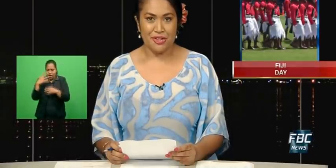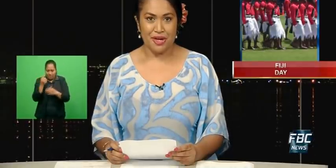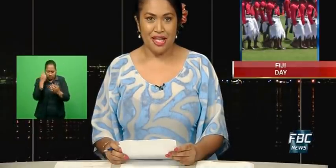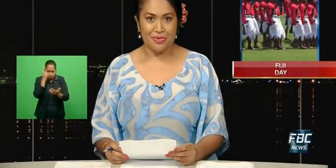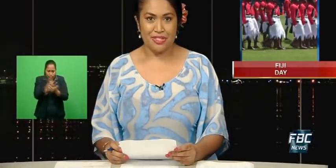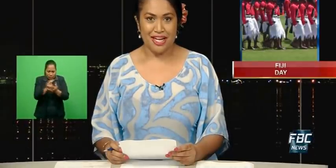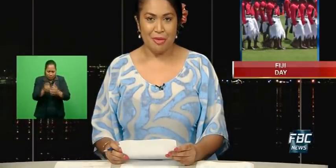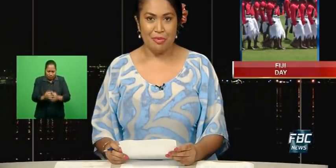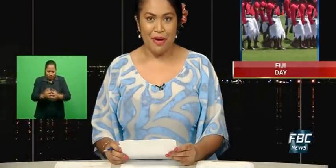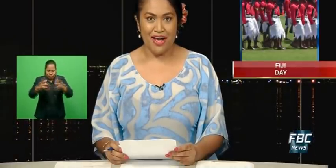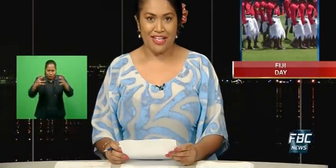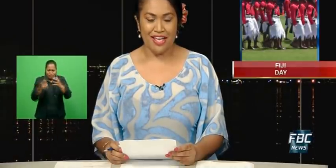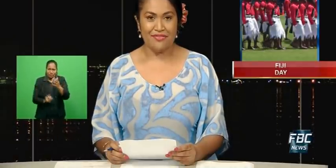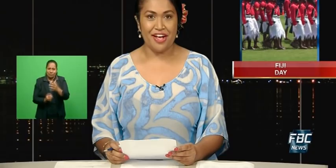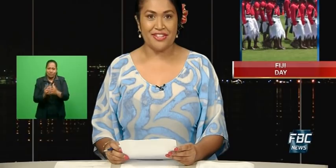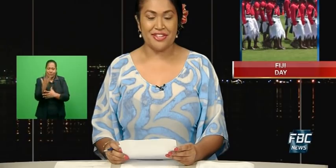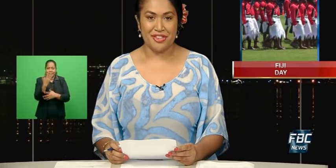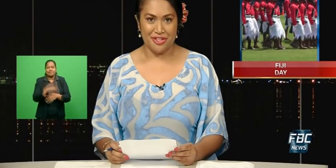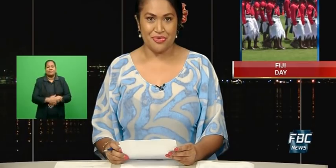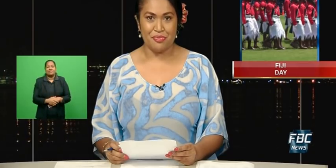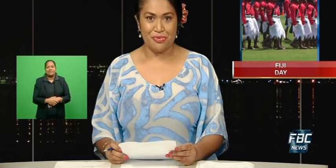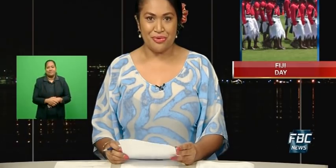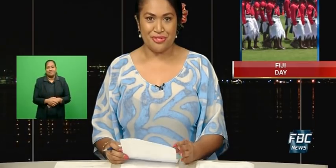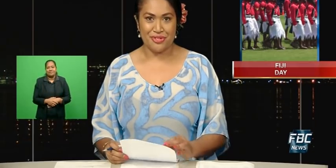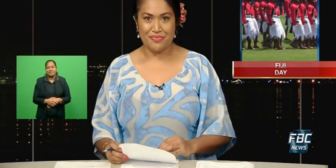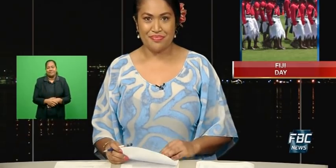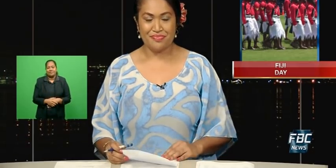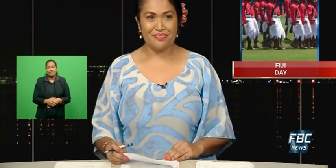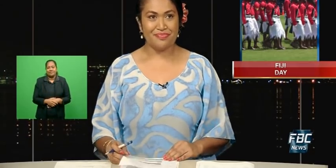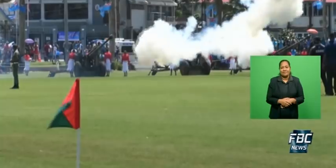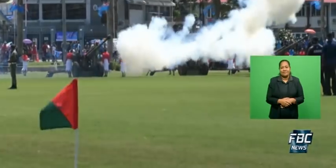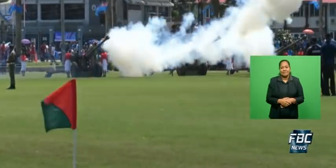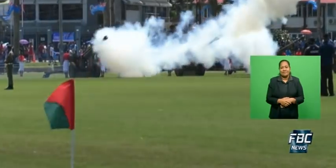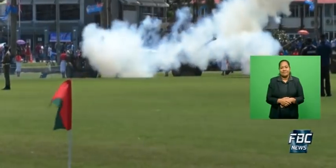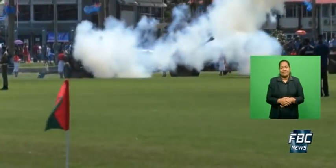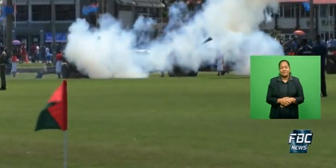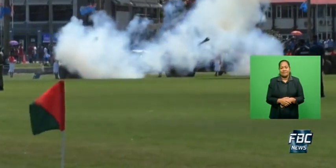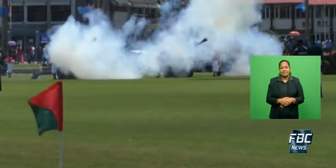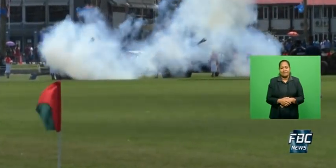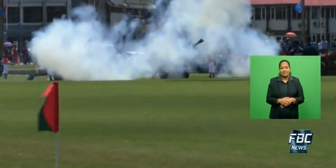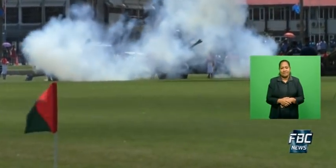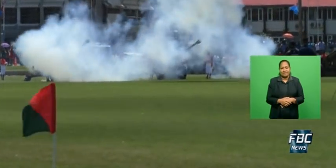Koroi Tandalala was at Albert Park and files this report.